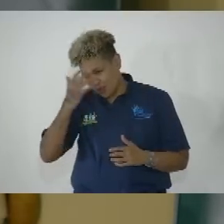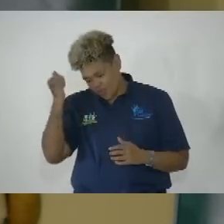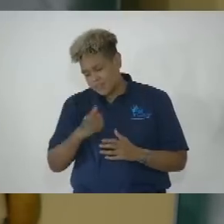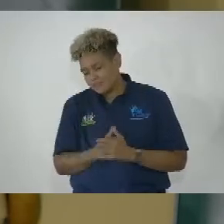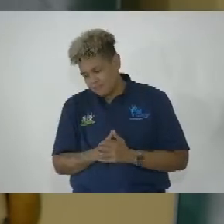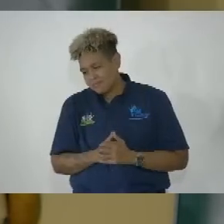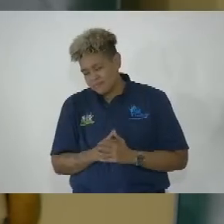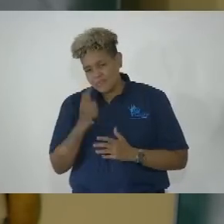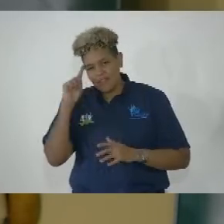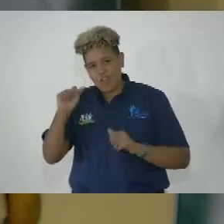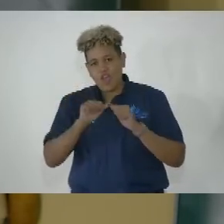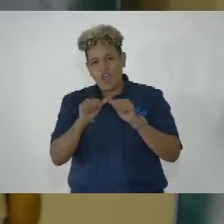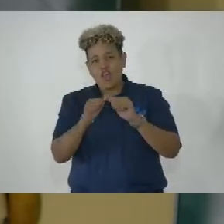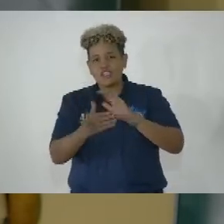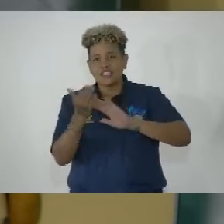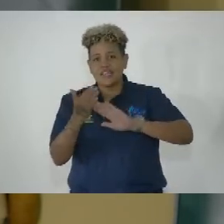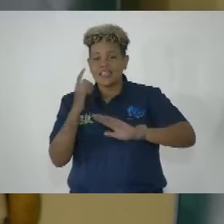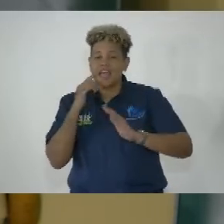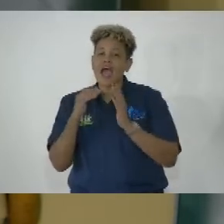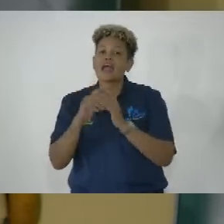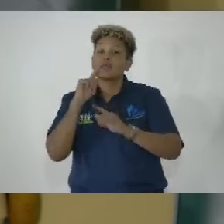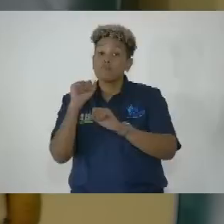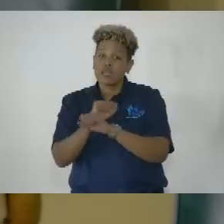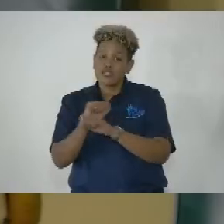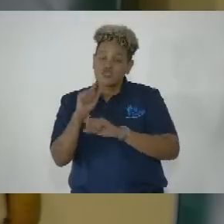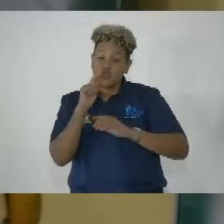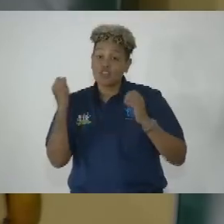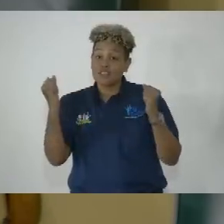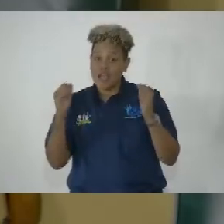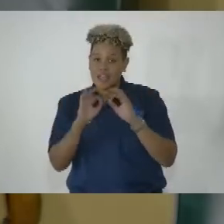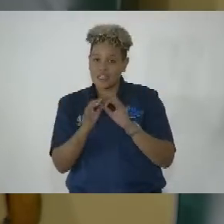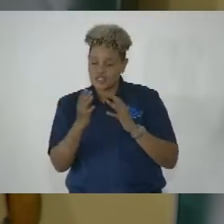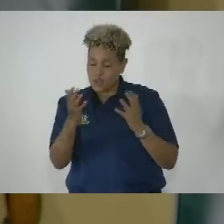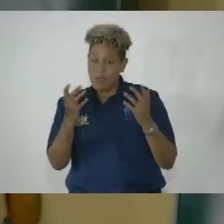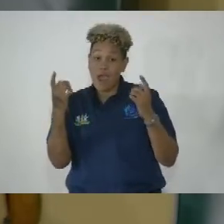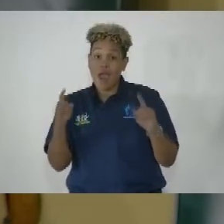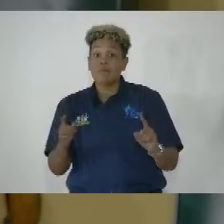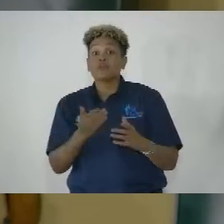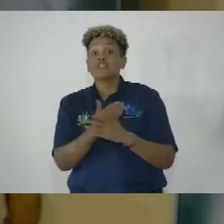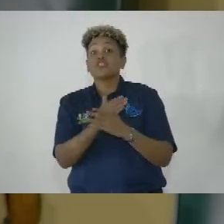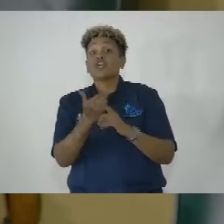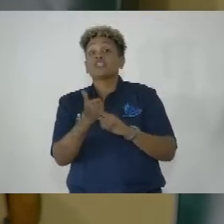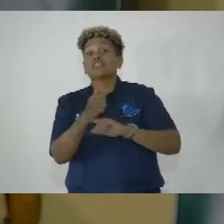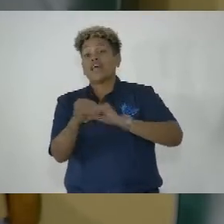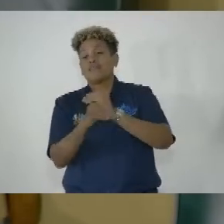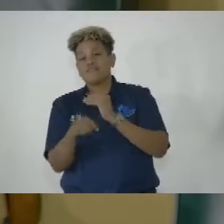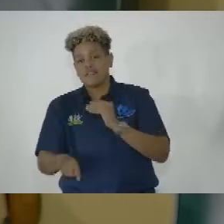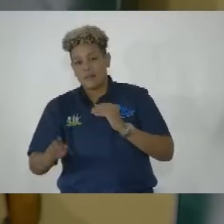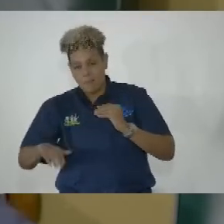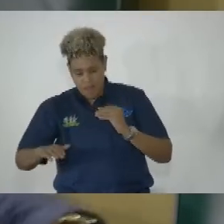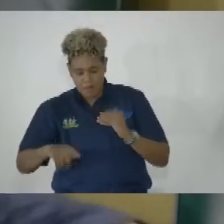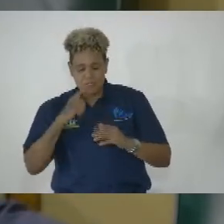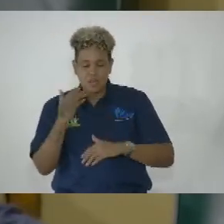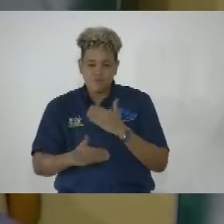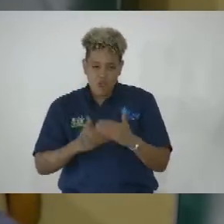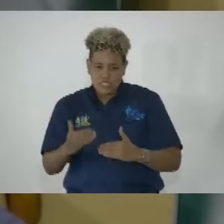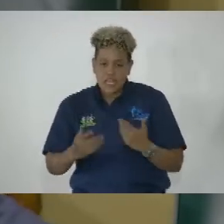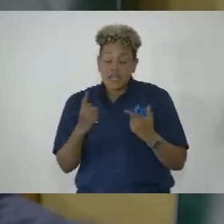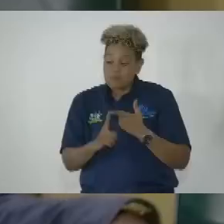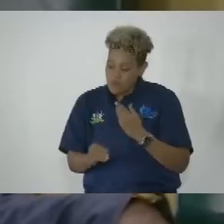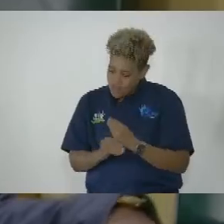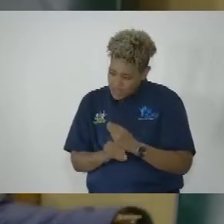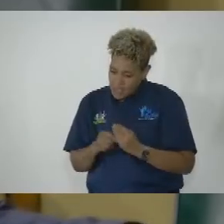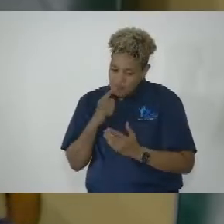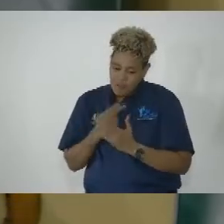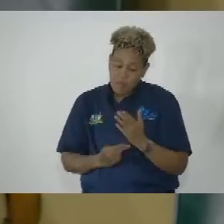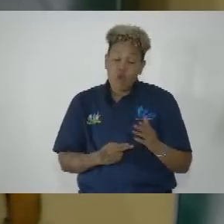for her continued, again, assurance of inclusive sharing of the parliamentary process of